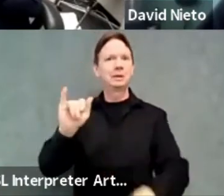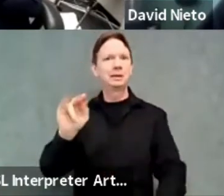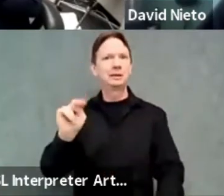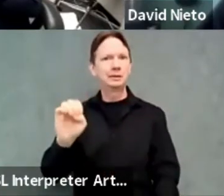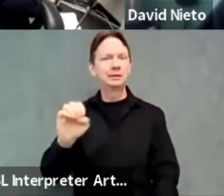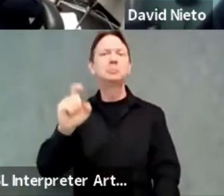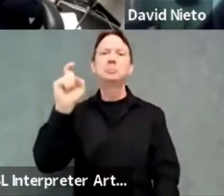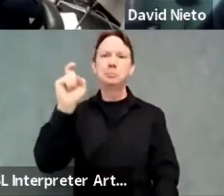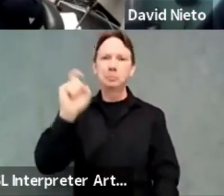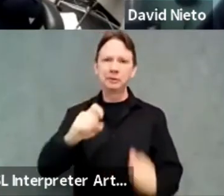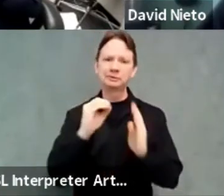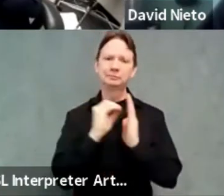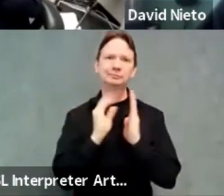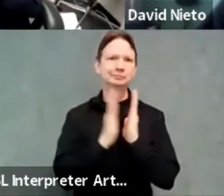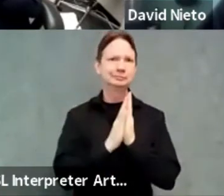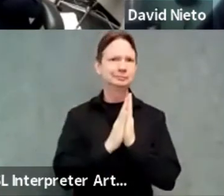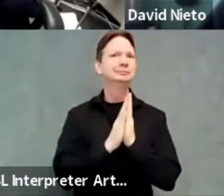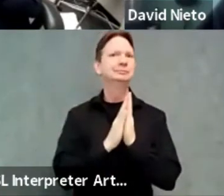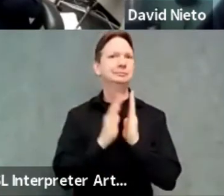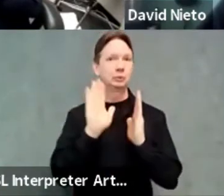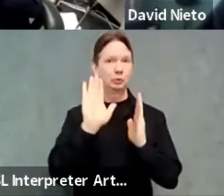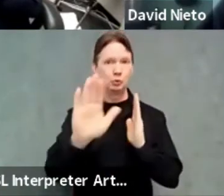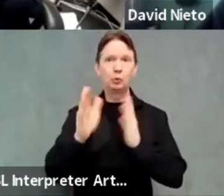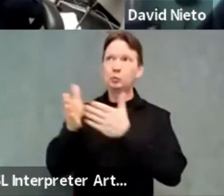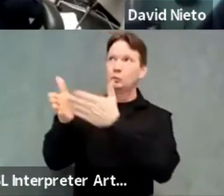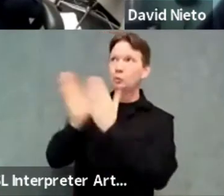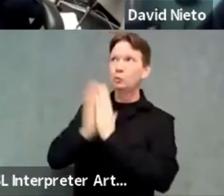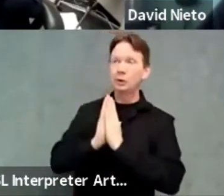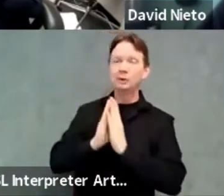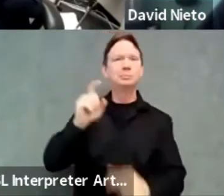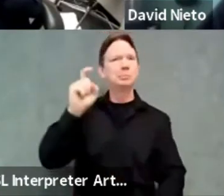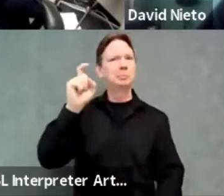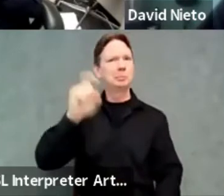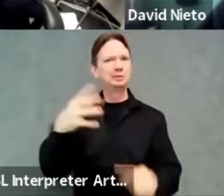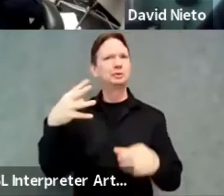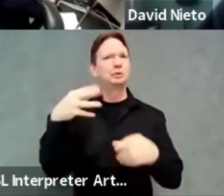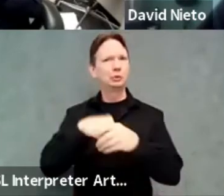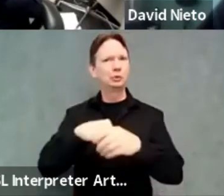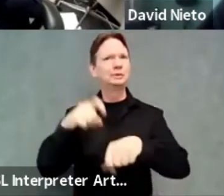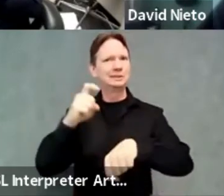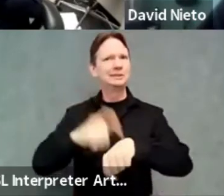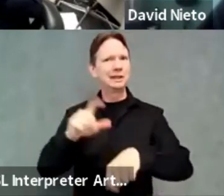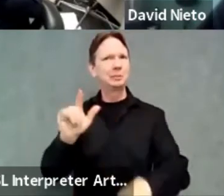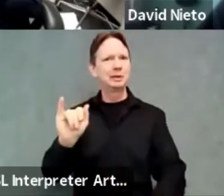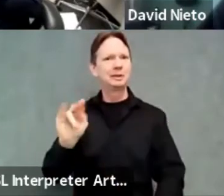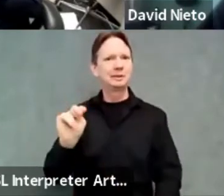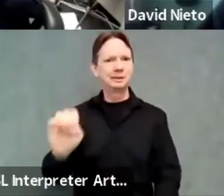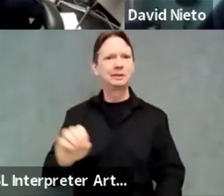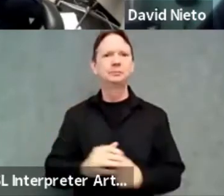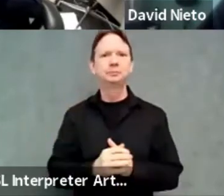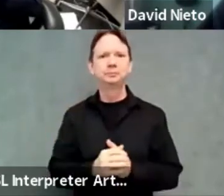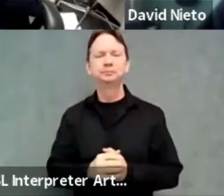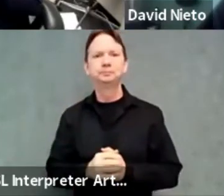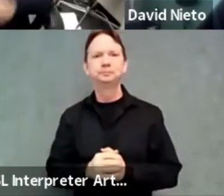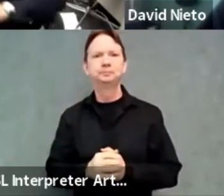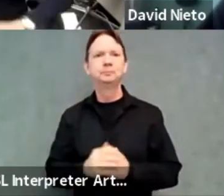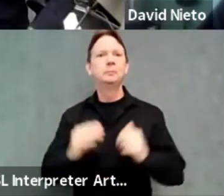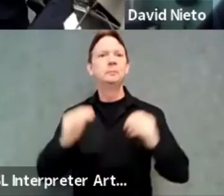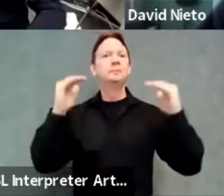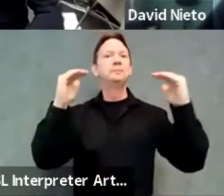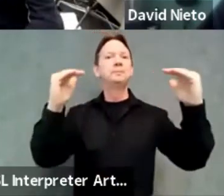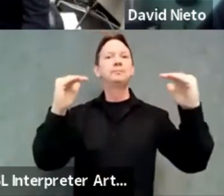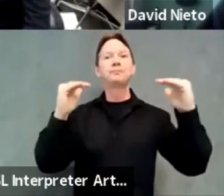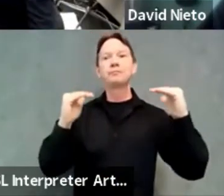might want to check back in those papers. Officer monthly conference call meetings,